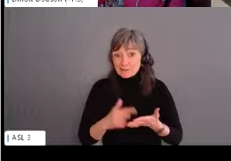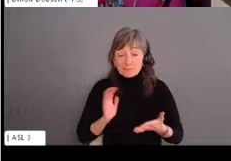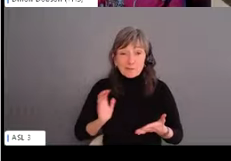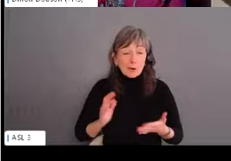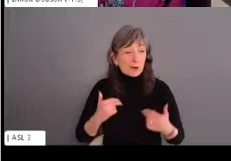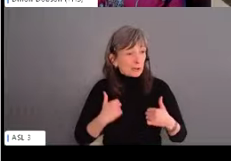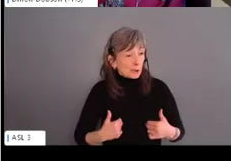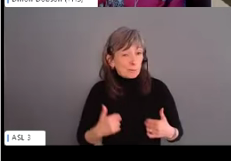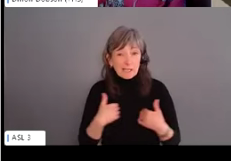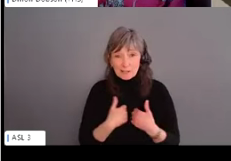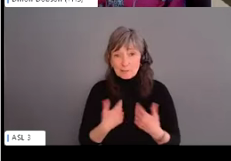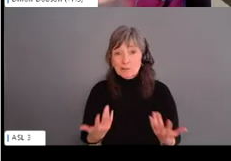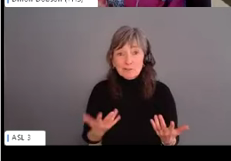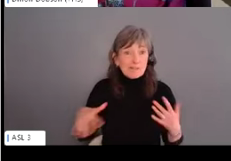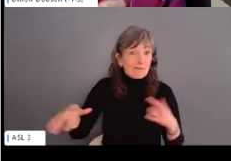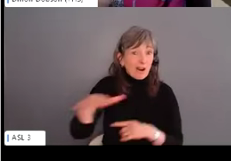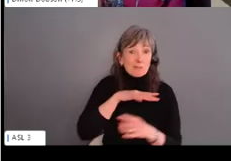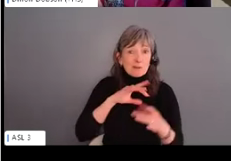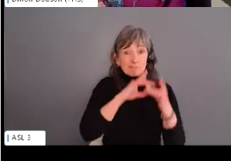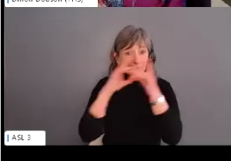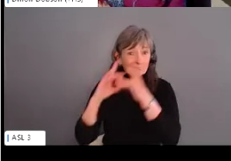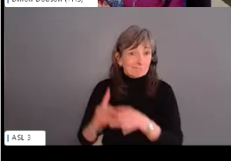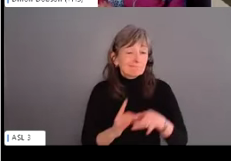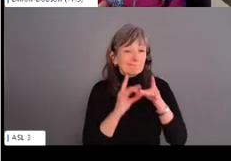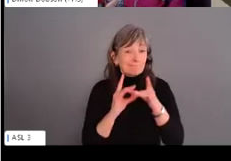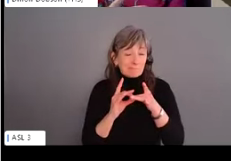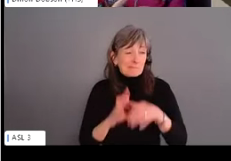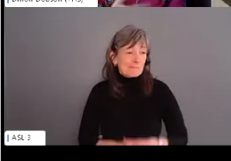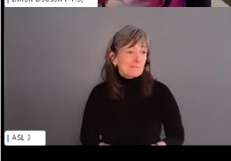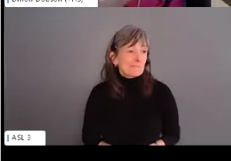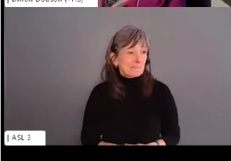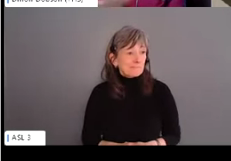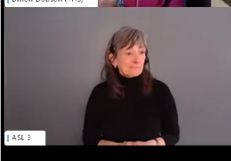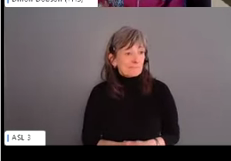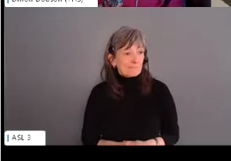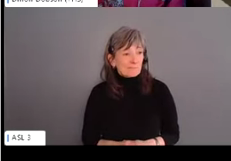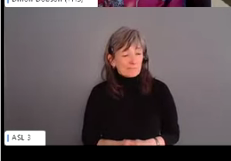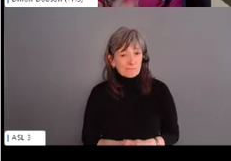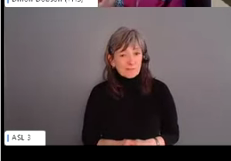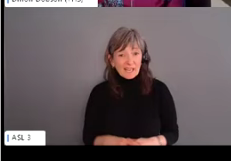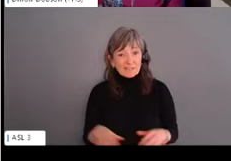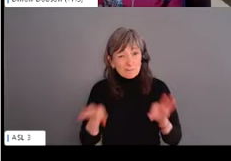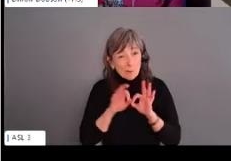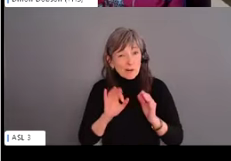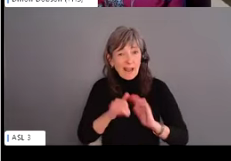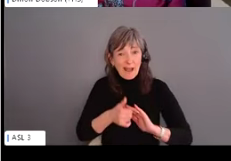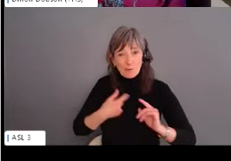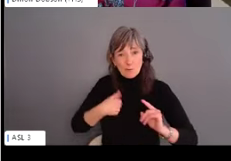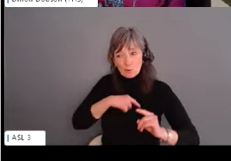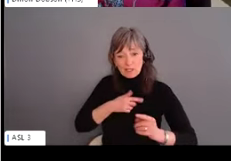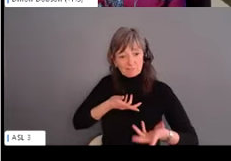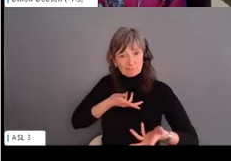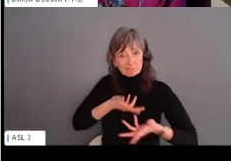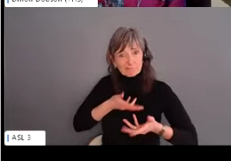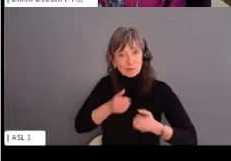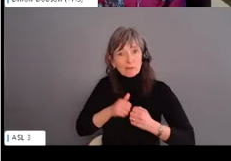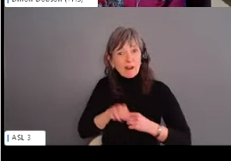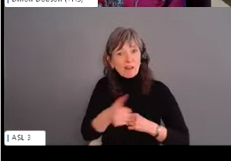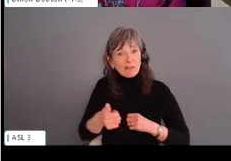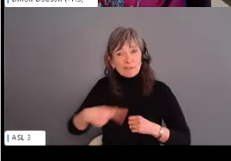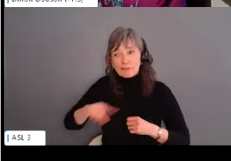and animals and the environment, and really the importance of how we engage with others in our